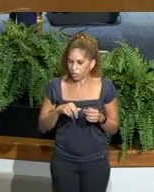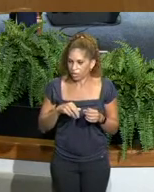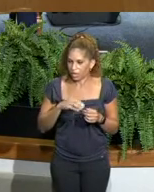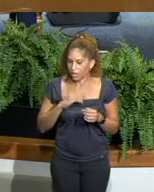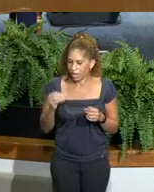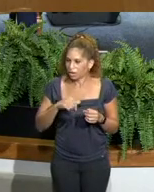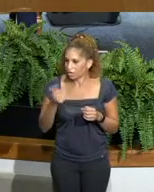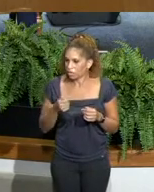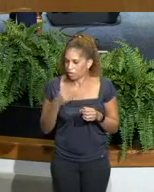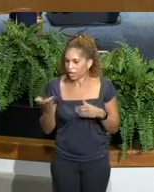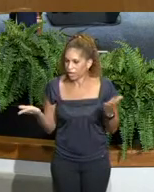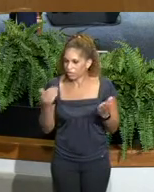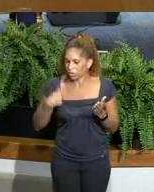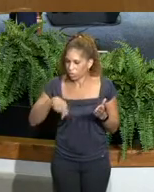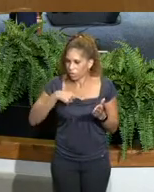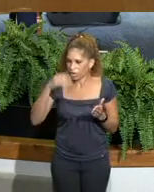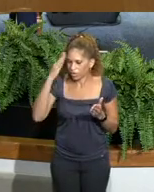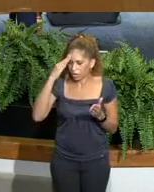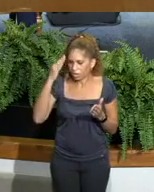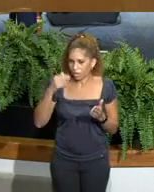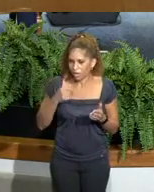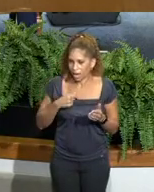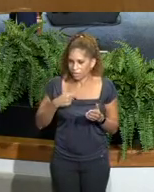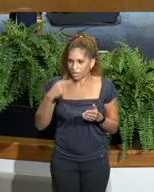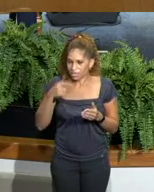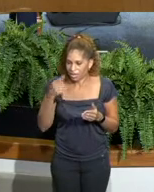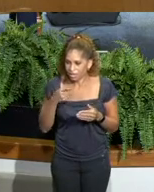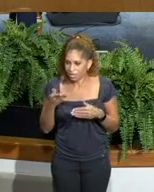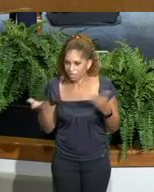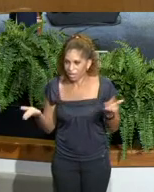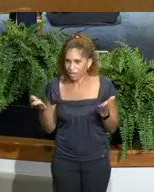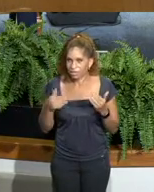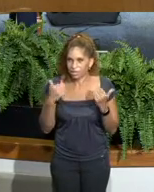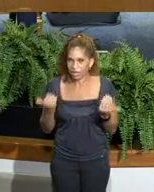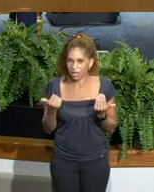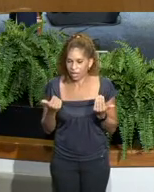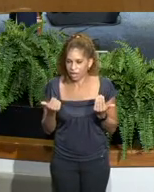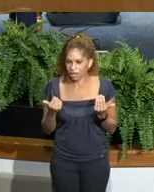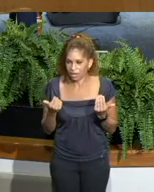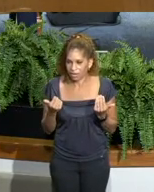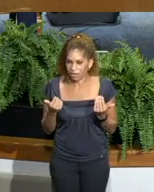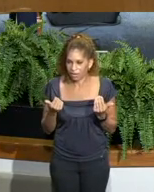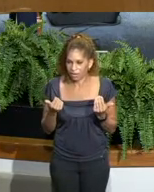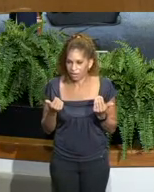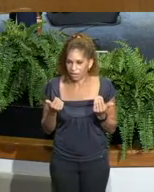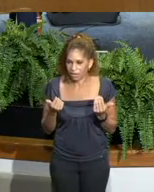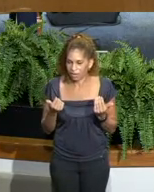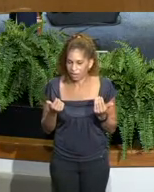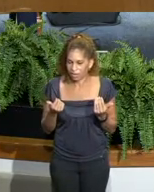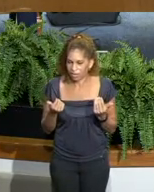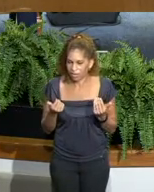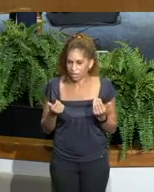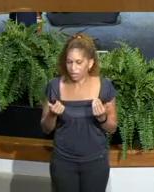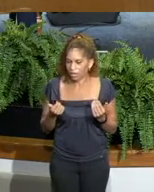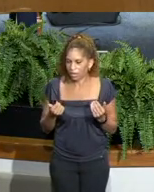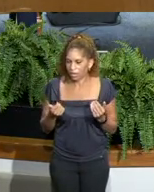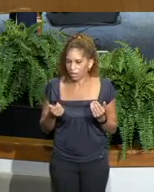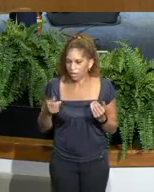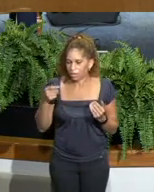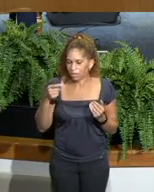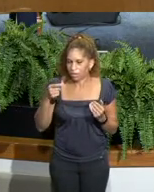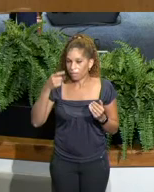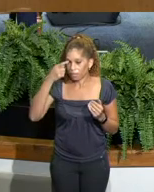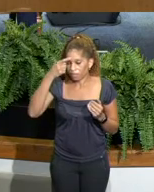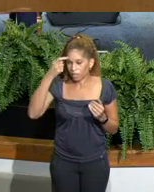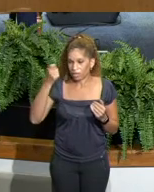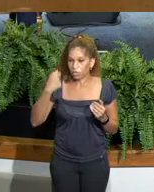know. And I'm going to say some things now, and every one of these things are the result of policies and the result of whose vote